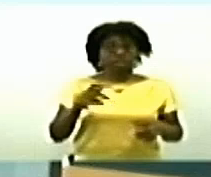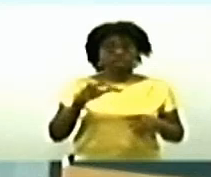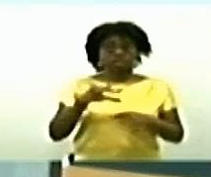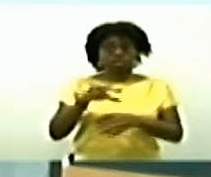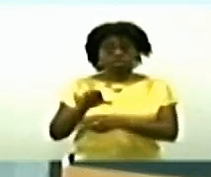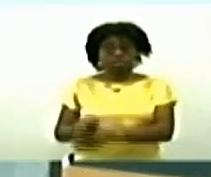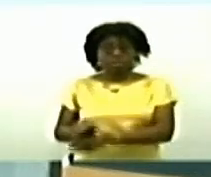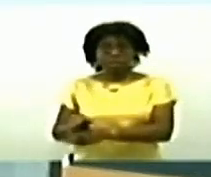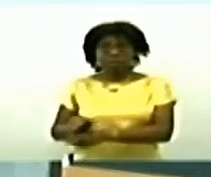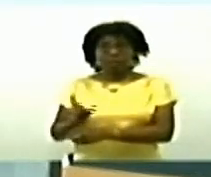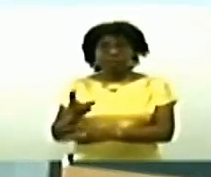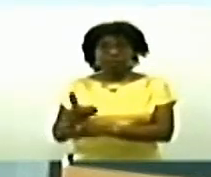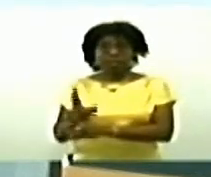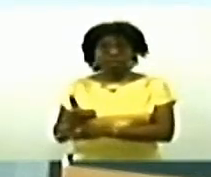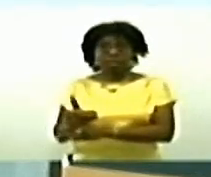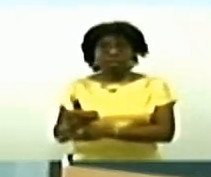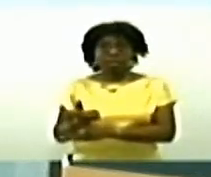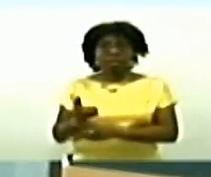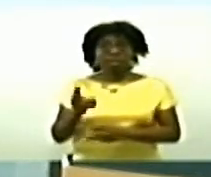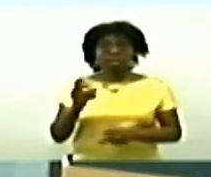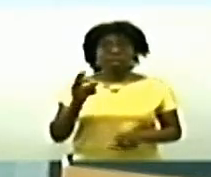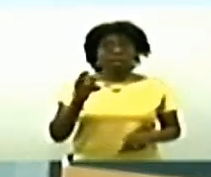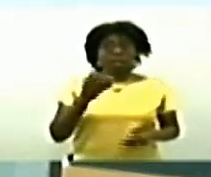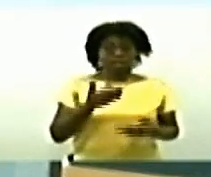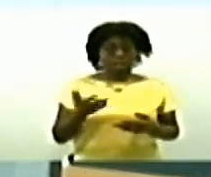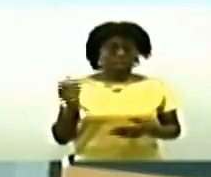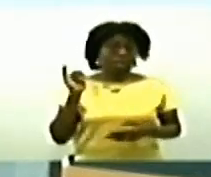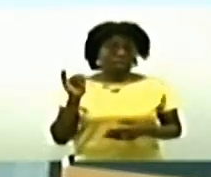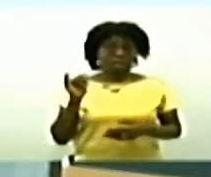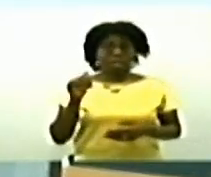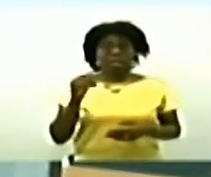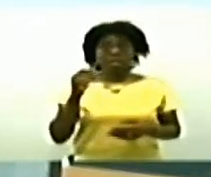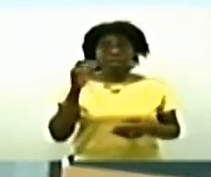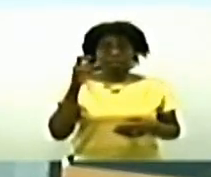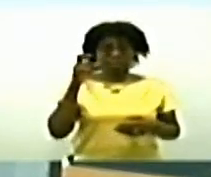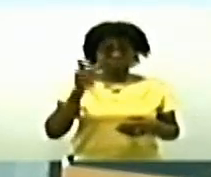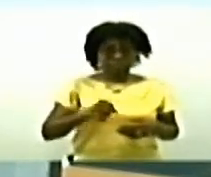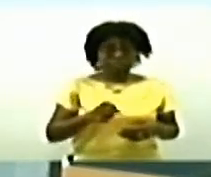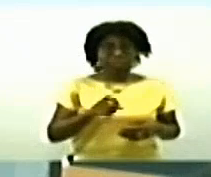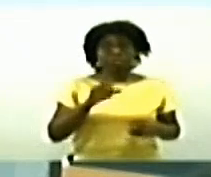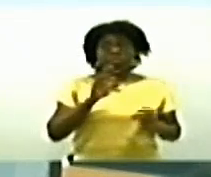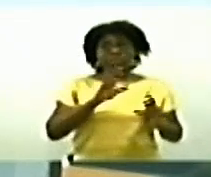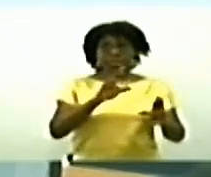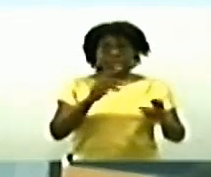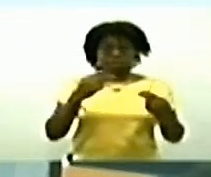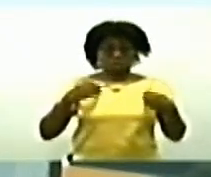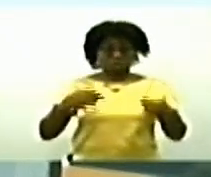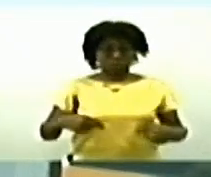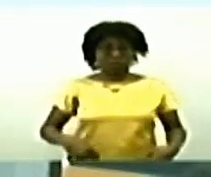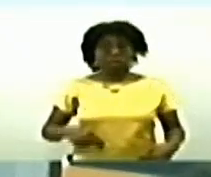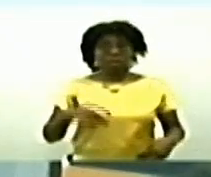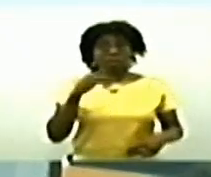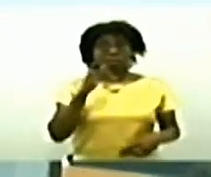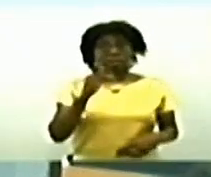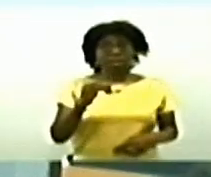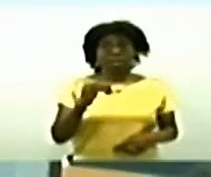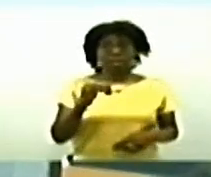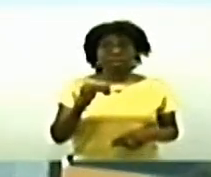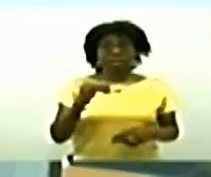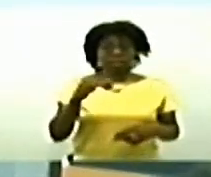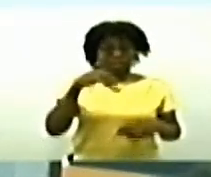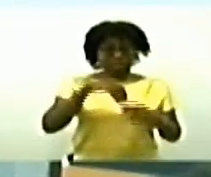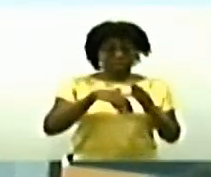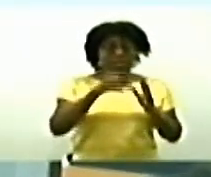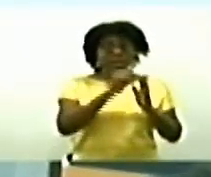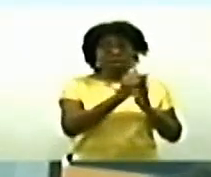they are not with a police garb as we see it, and that command respect. The uniform is prescribed in the act,